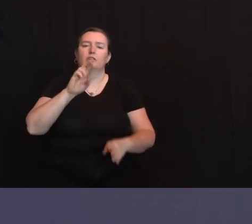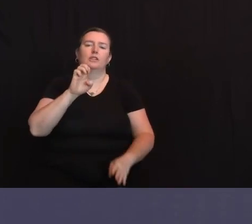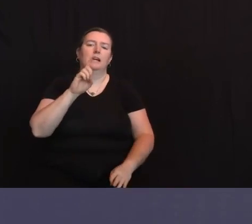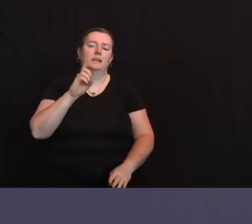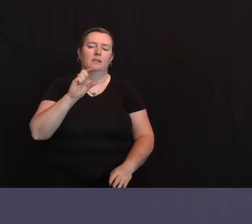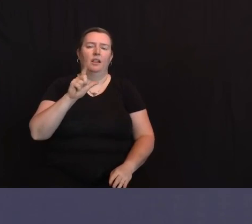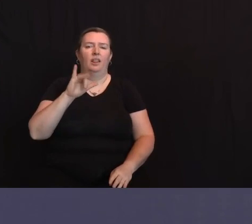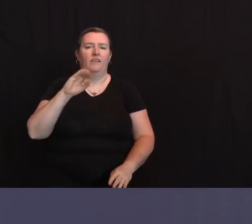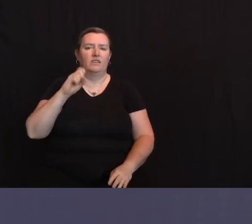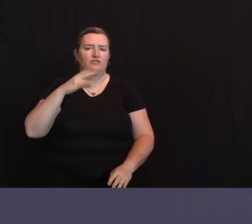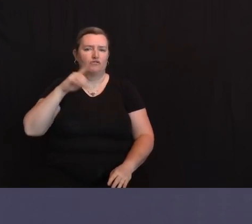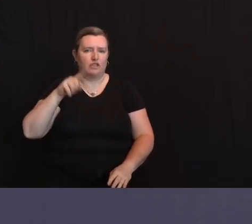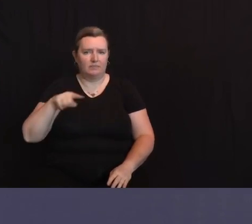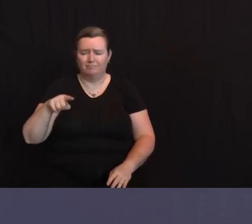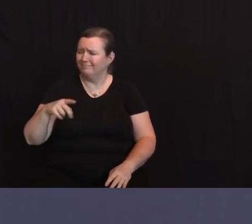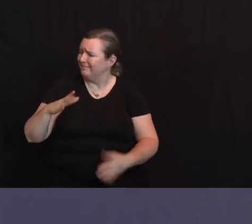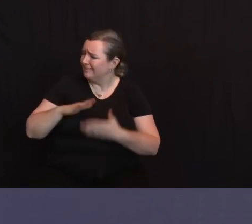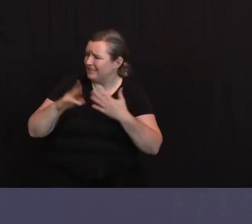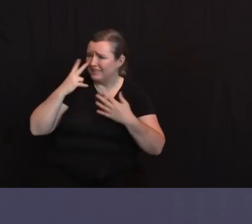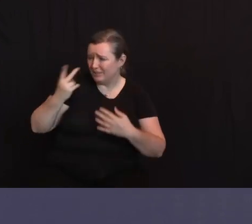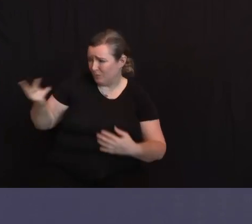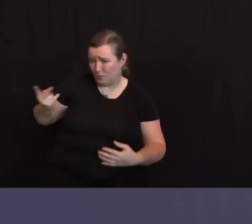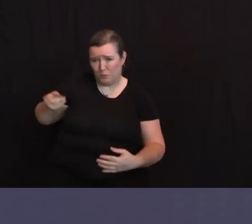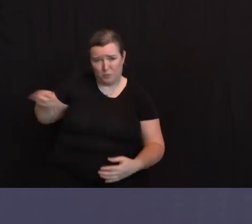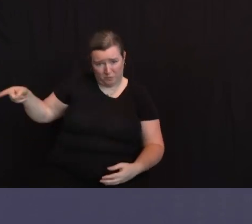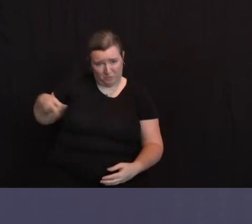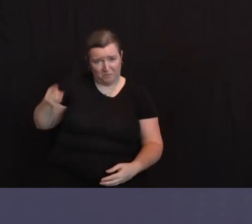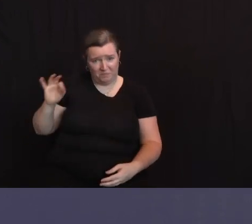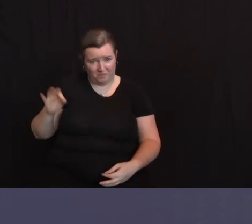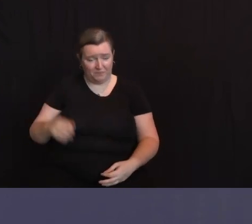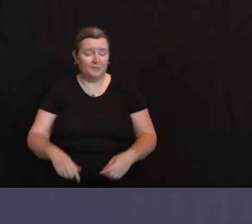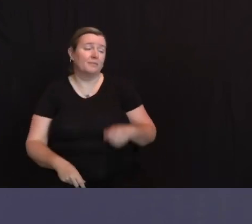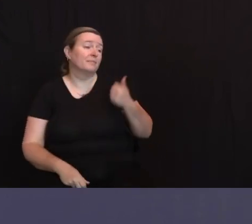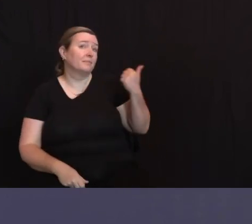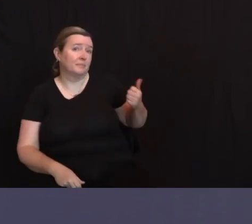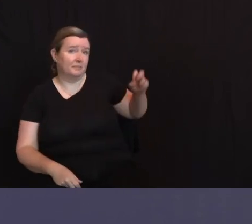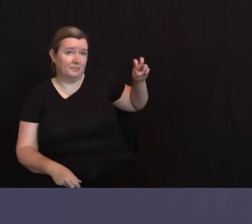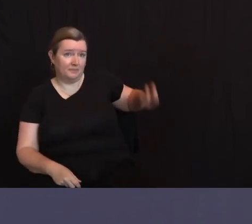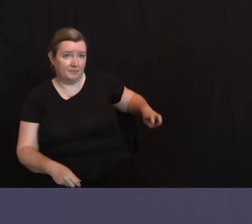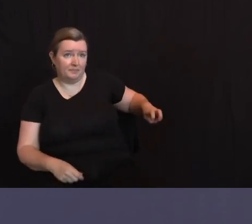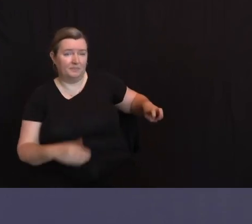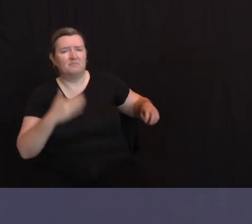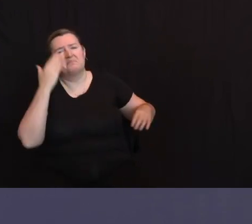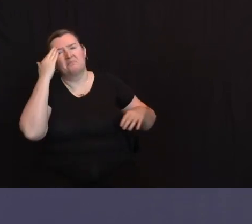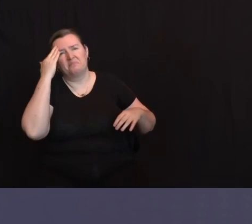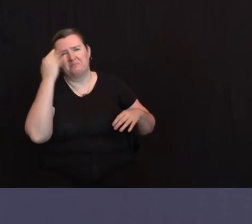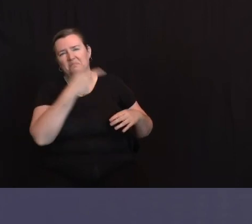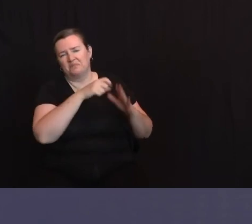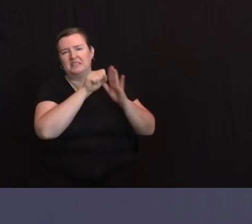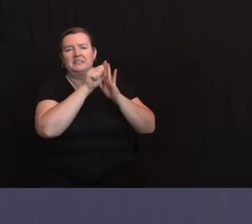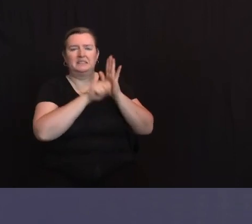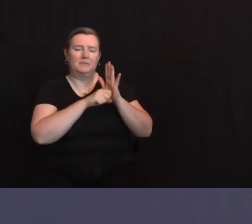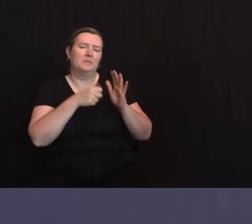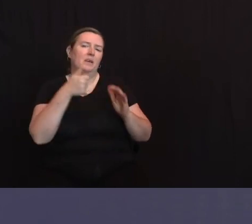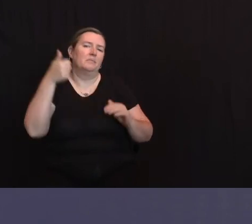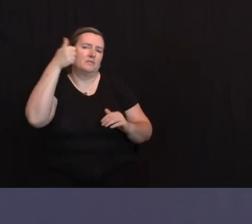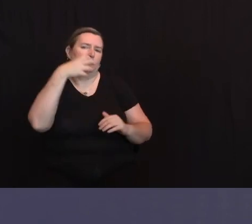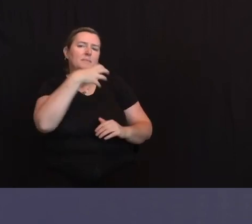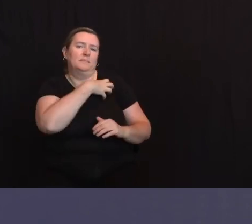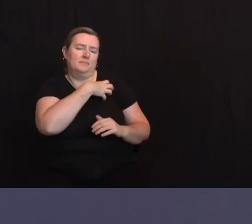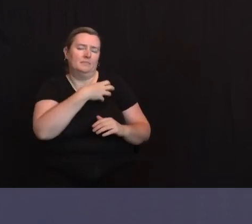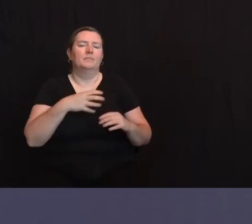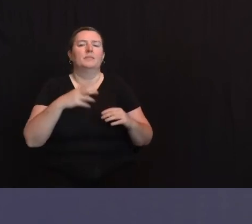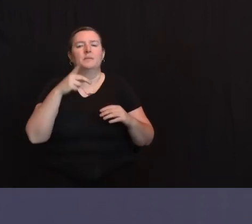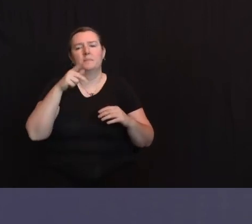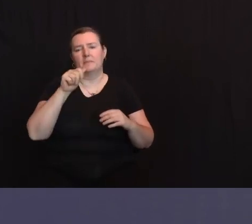Great to have you both. To my left, another guy who needs no introduction, the Superintendent of the State Police, Colonel Pat Callahan. Director of the Office